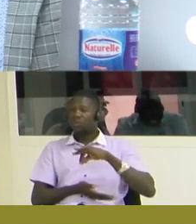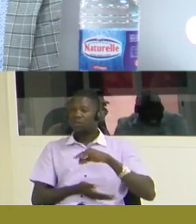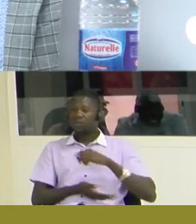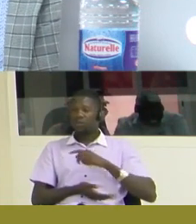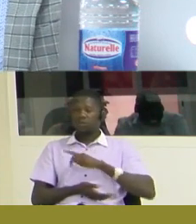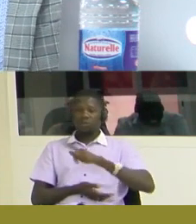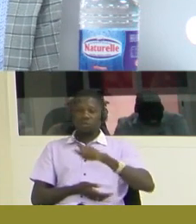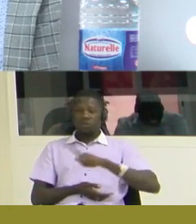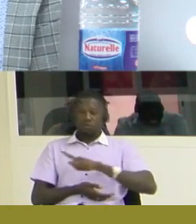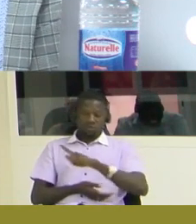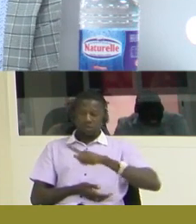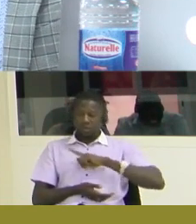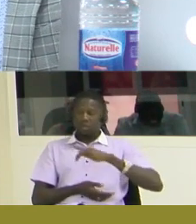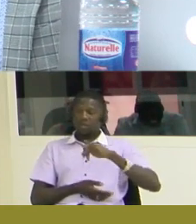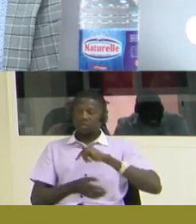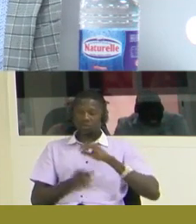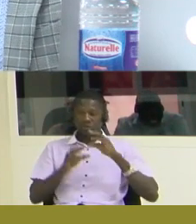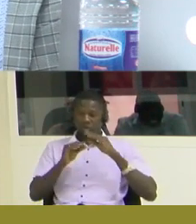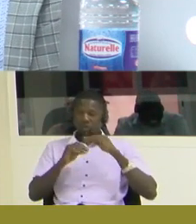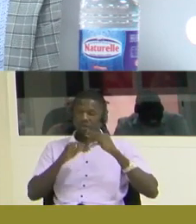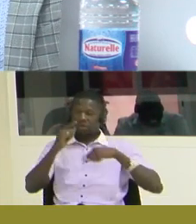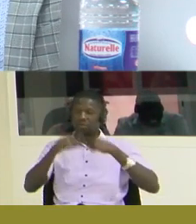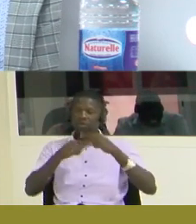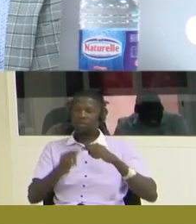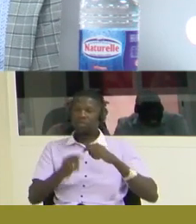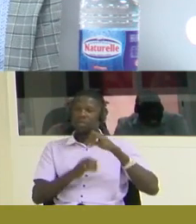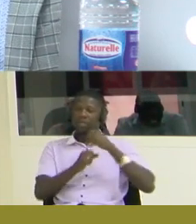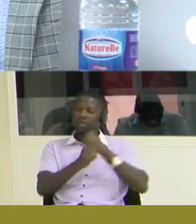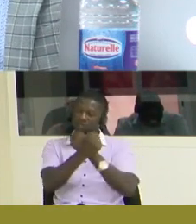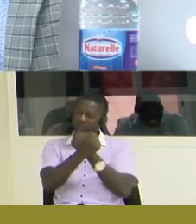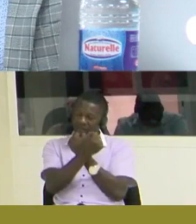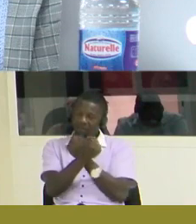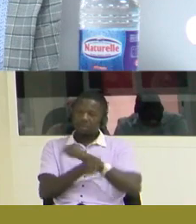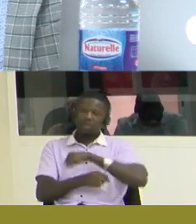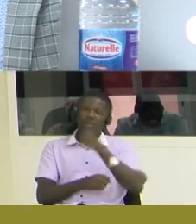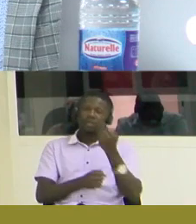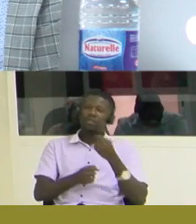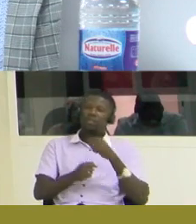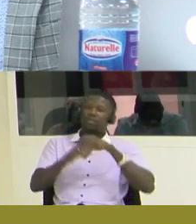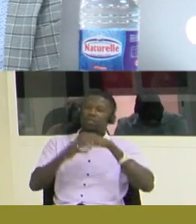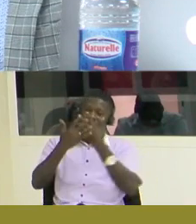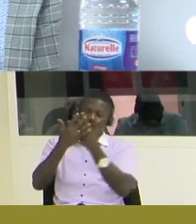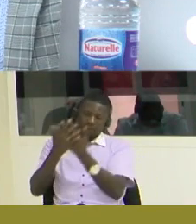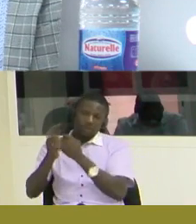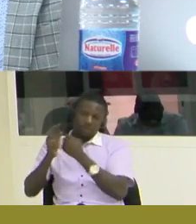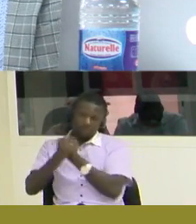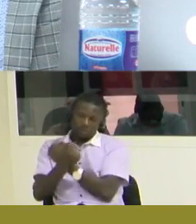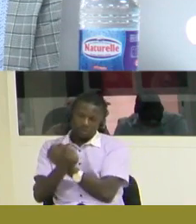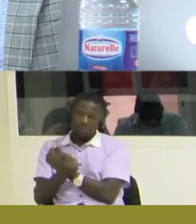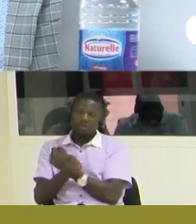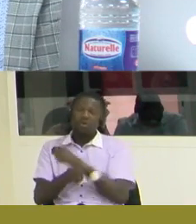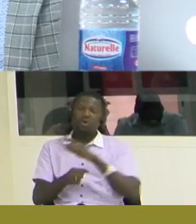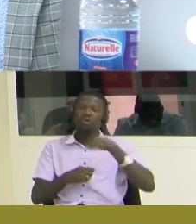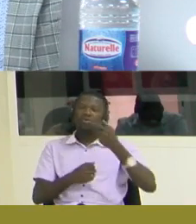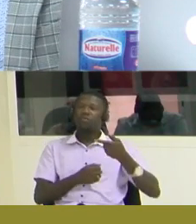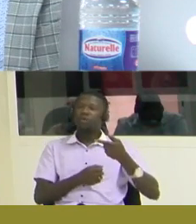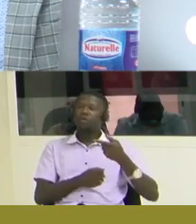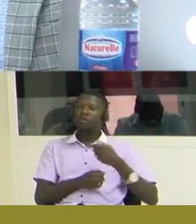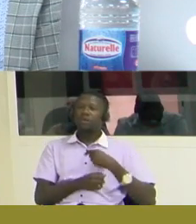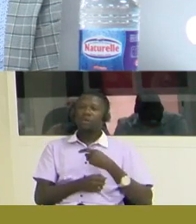talking about the arrest and subsequent detention of the former